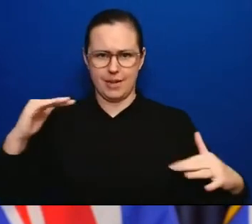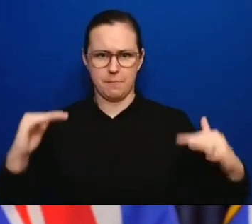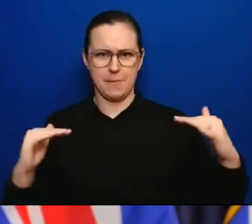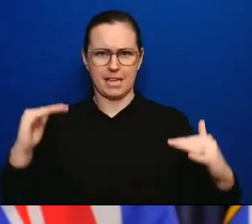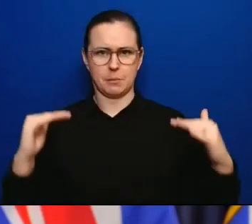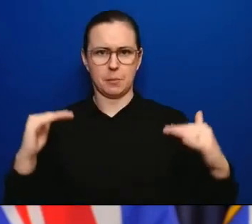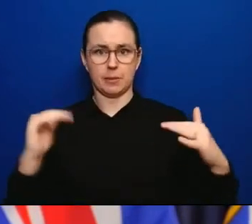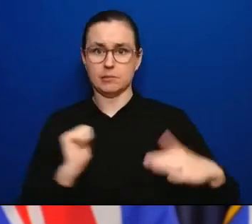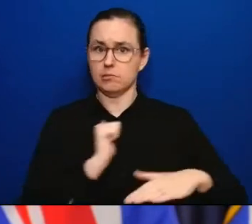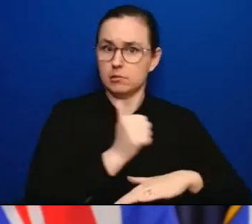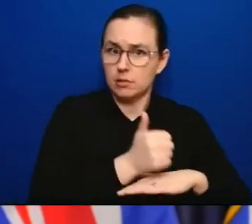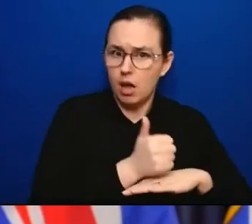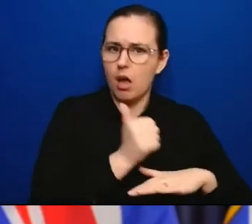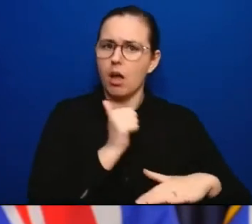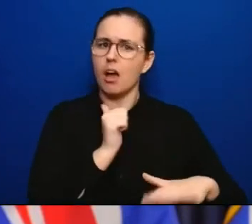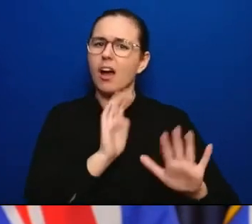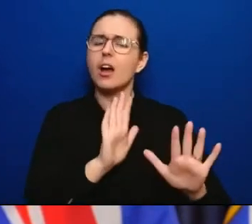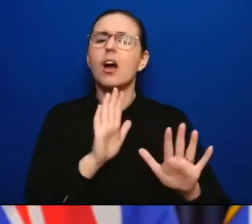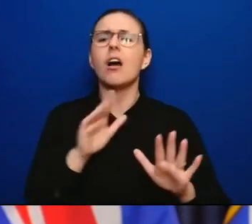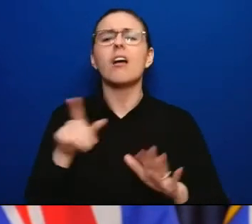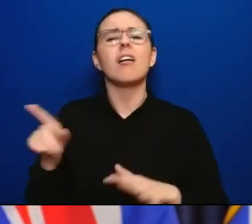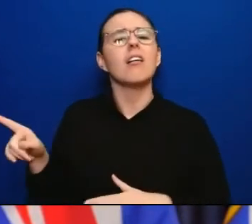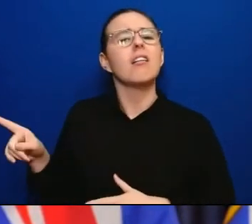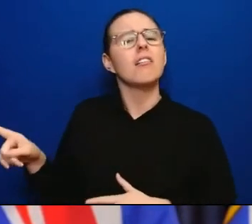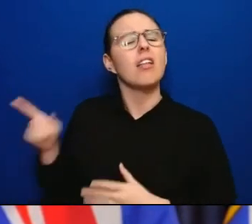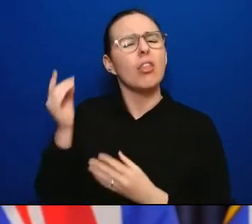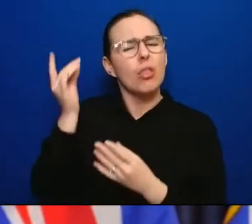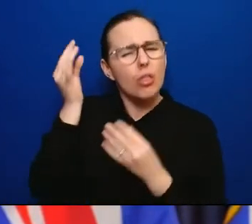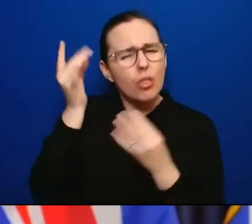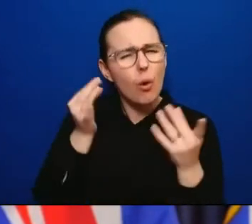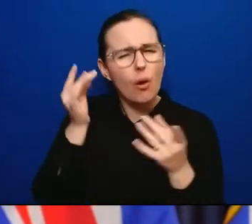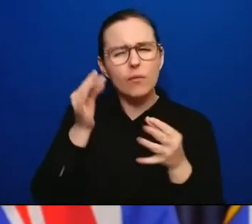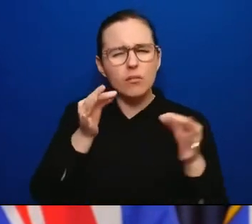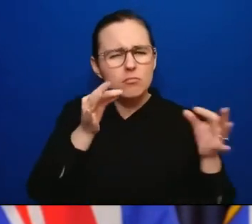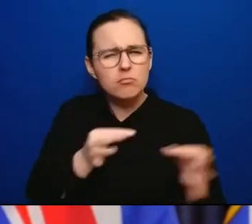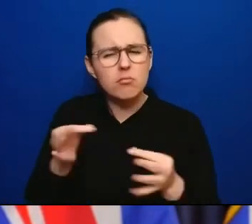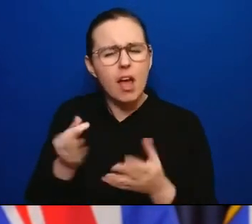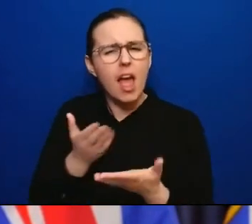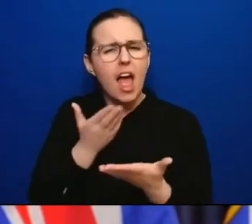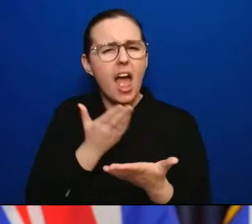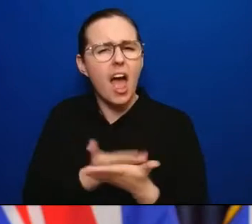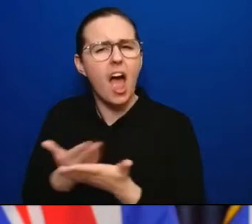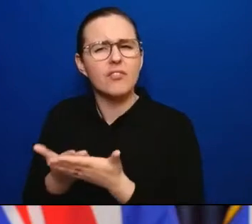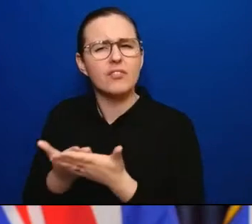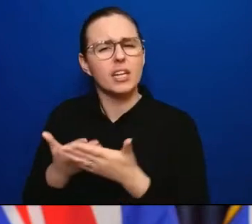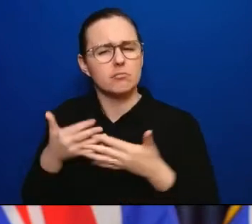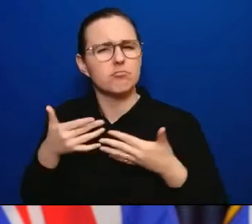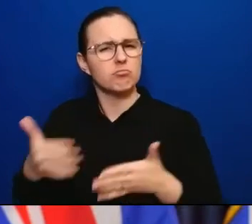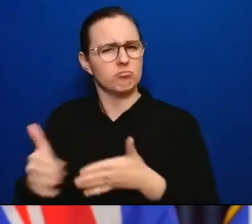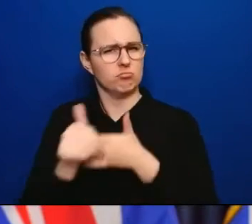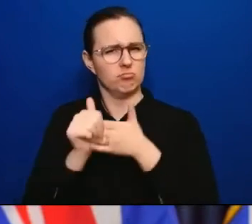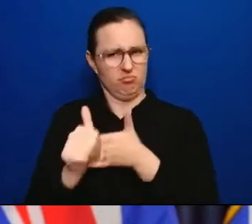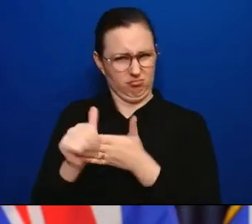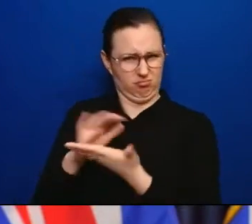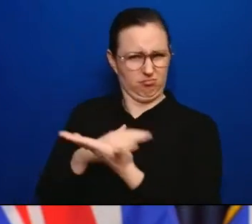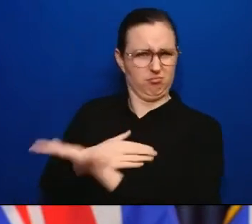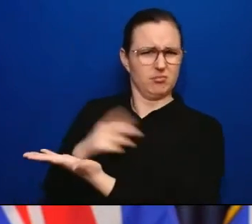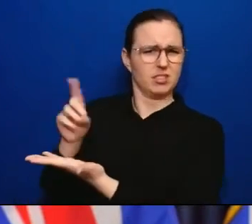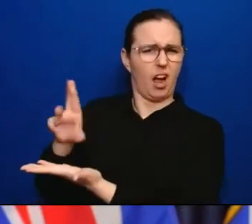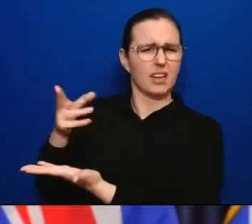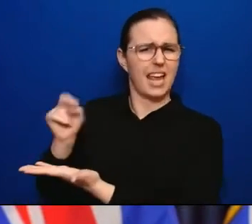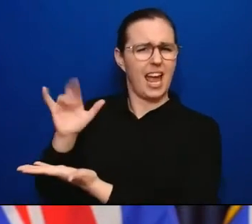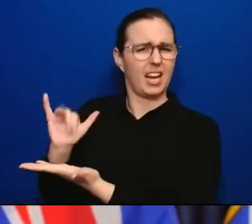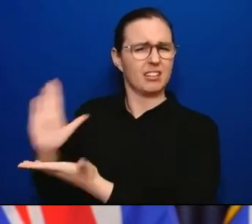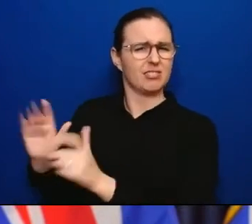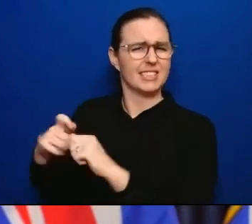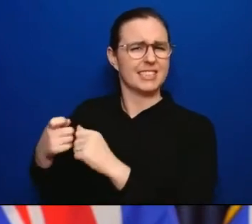thoughtful advice and guidance of Dr. Henry and her team And that team includes dozens and dozens